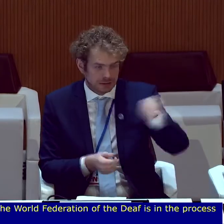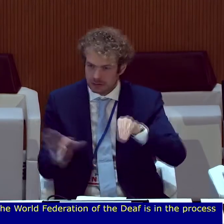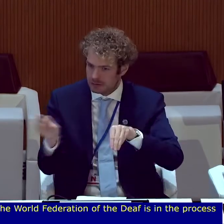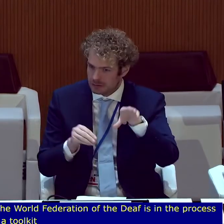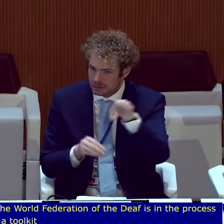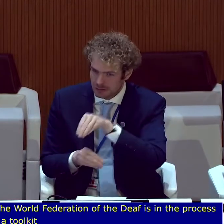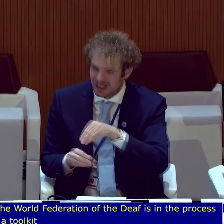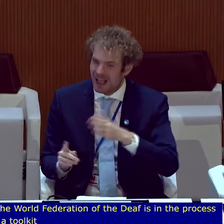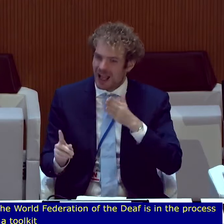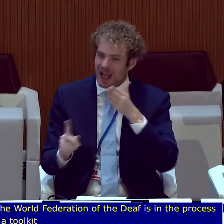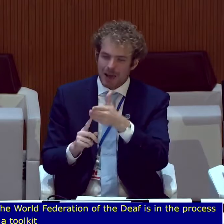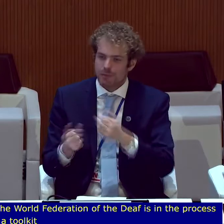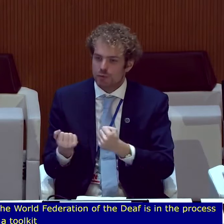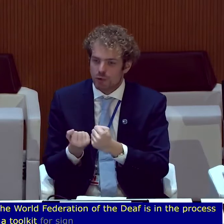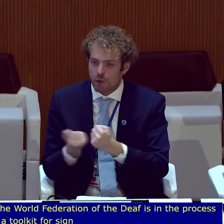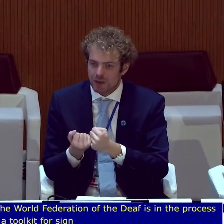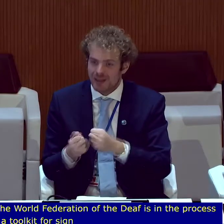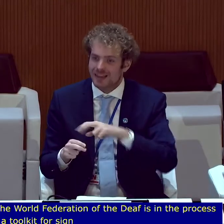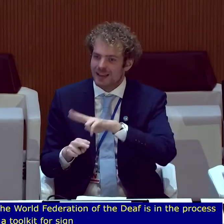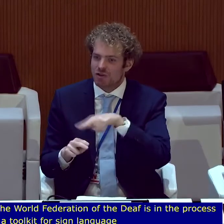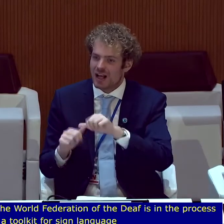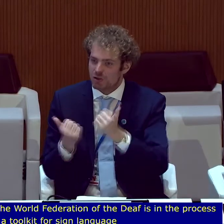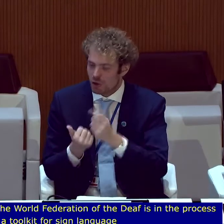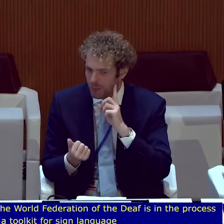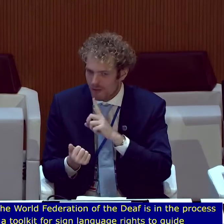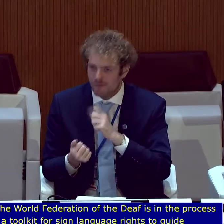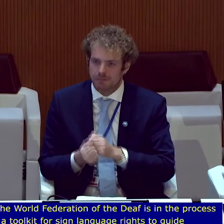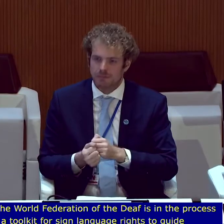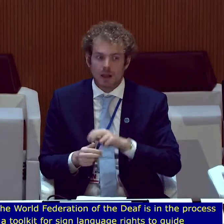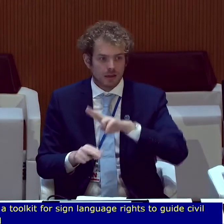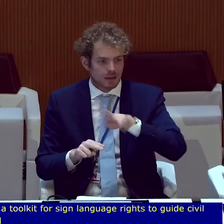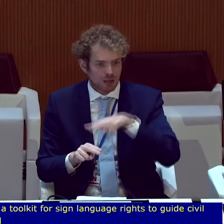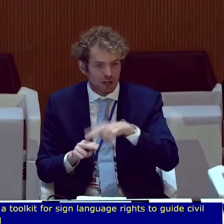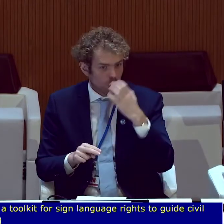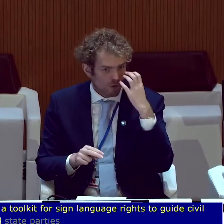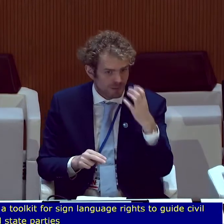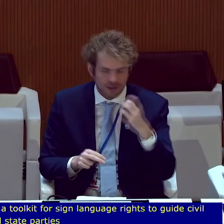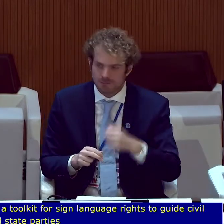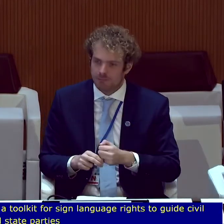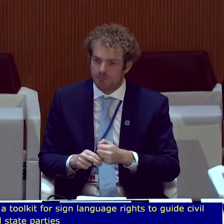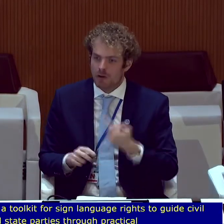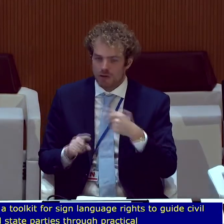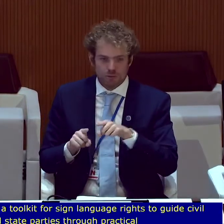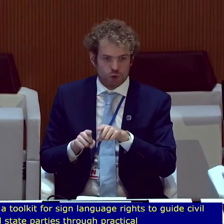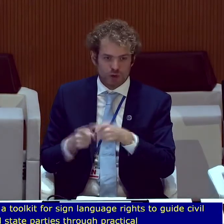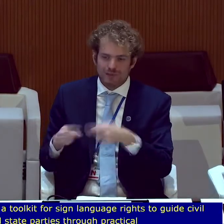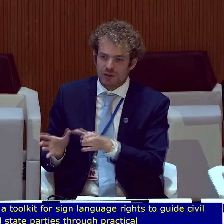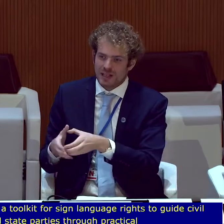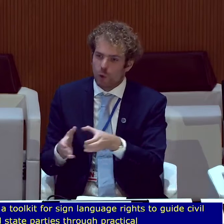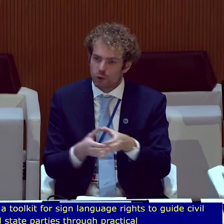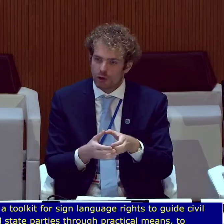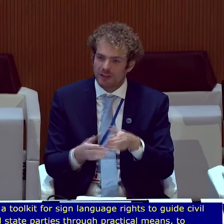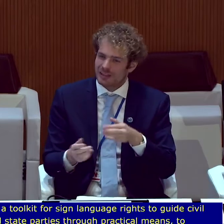guide civil societies and state parties through practical means to ensure strong, robust sign